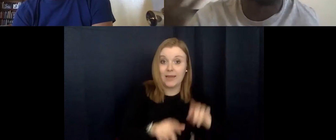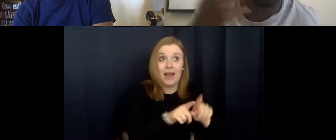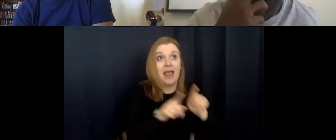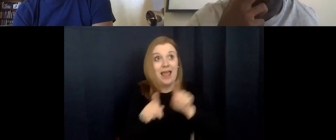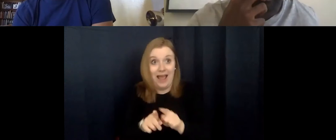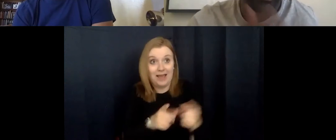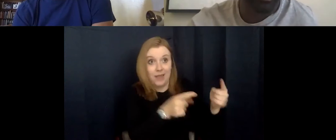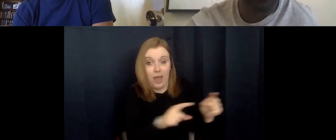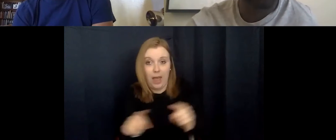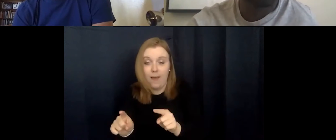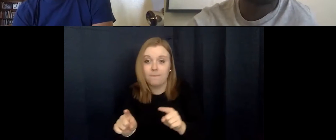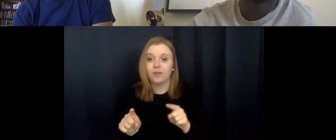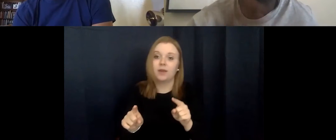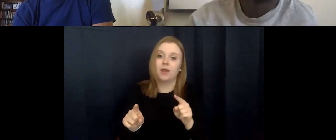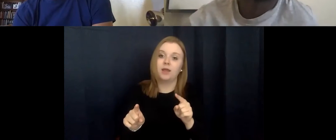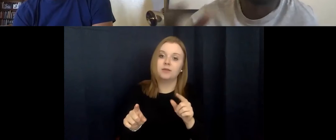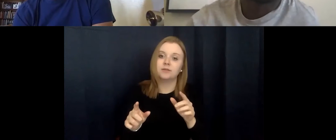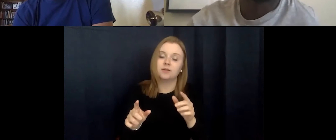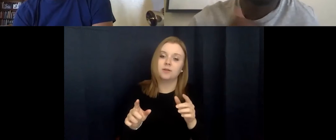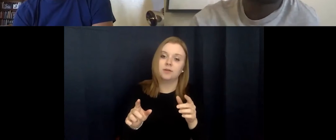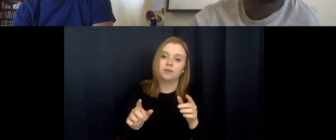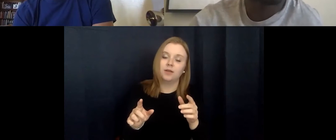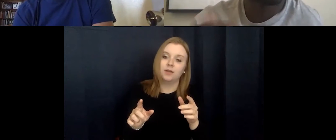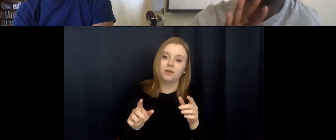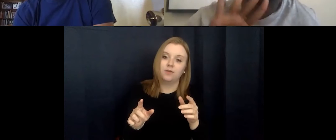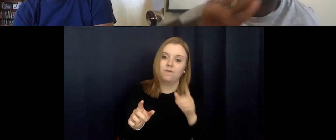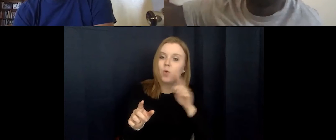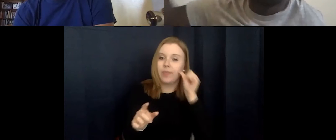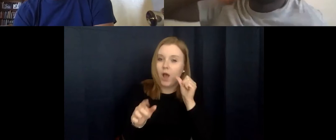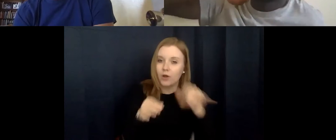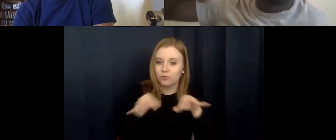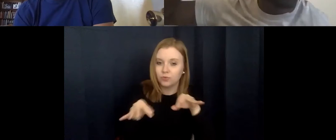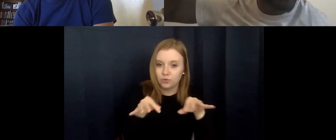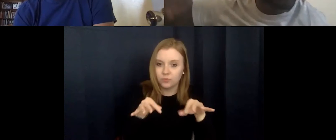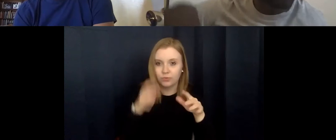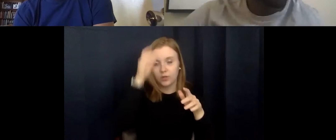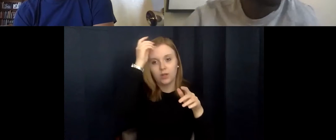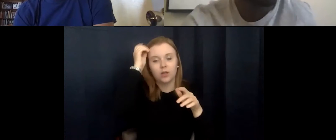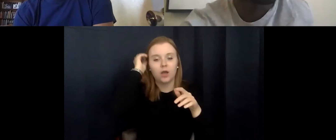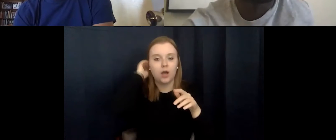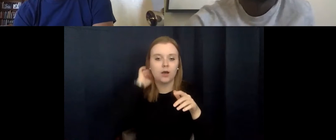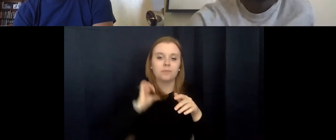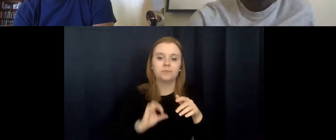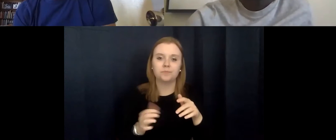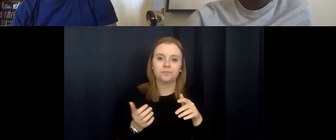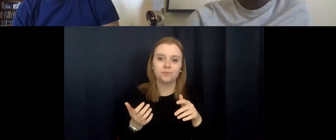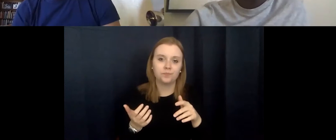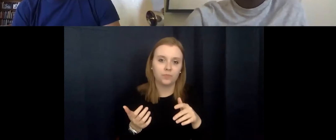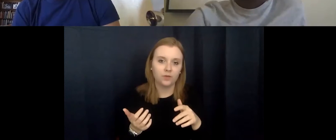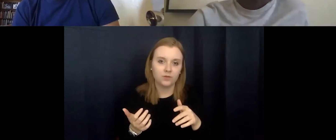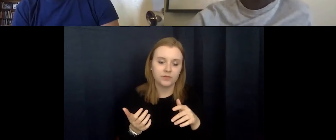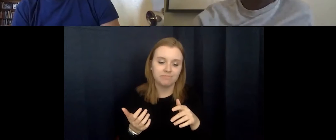we did overheard audio description as well as a way to like subvert the kind of ghettoizing of audio description.